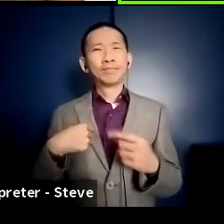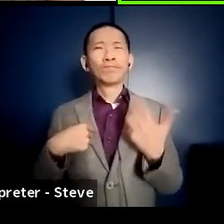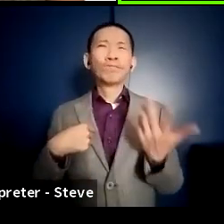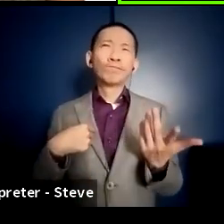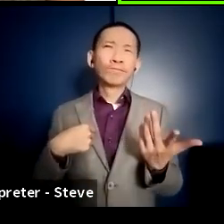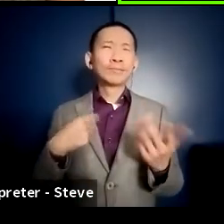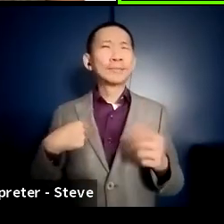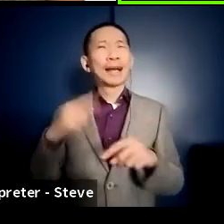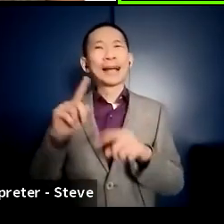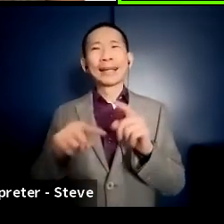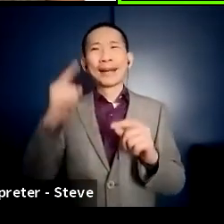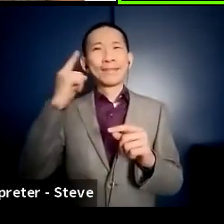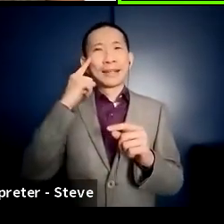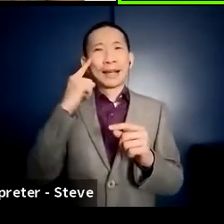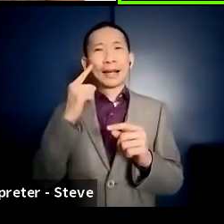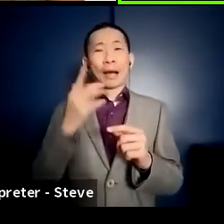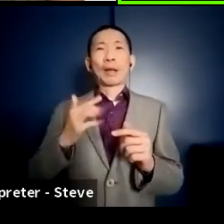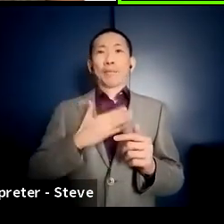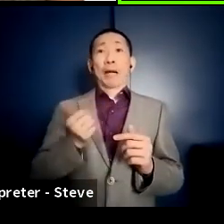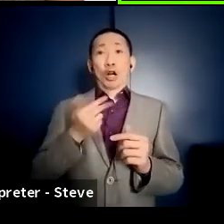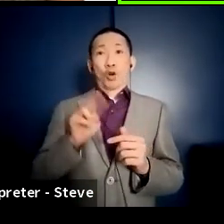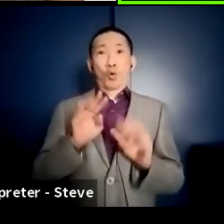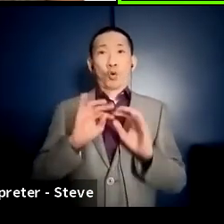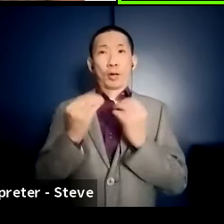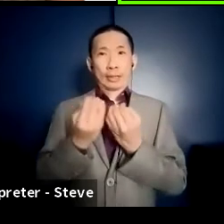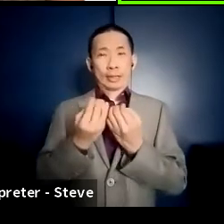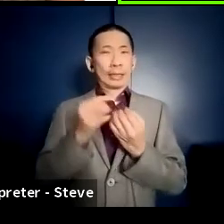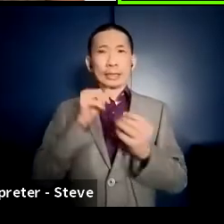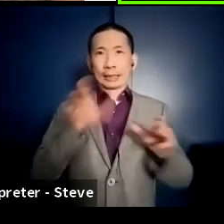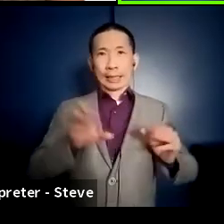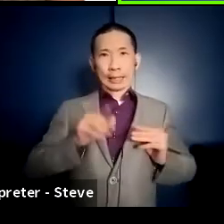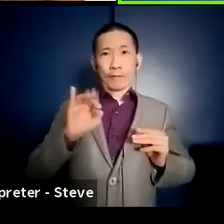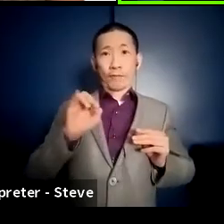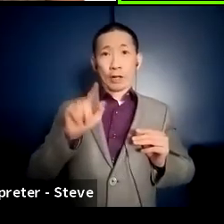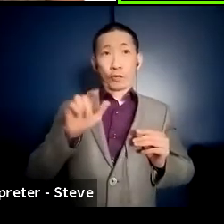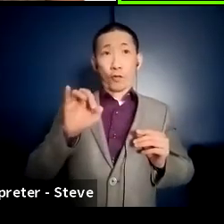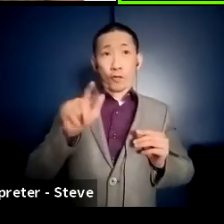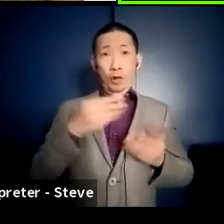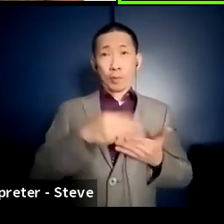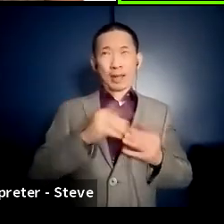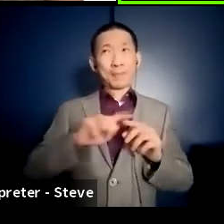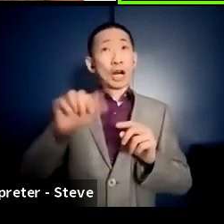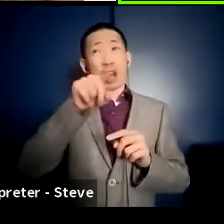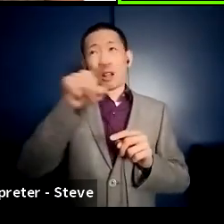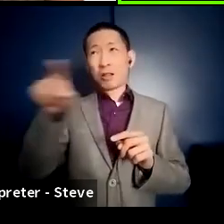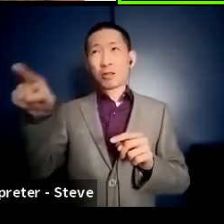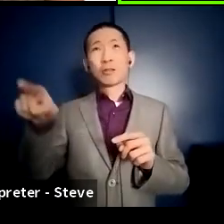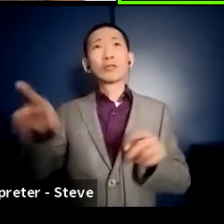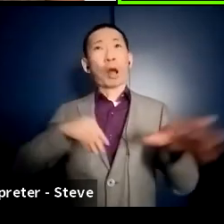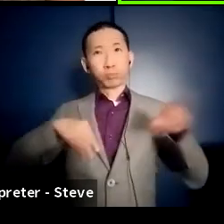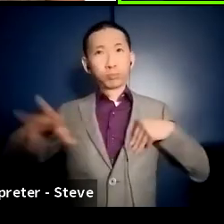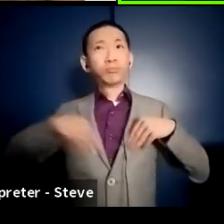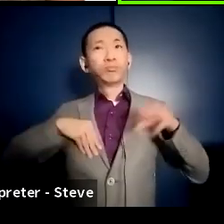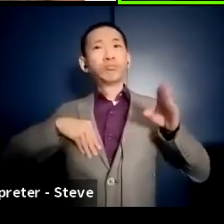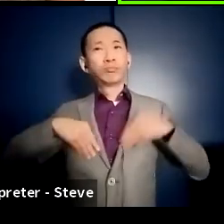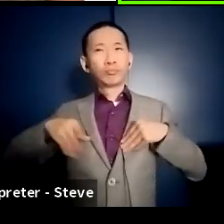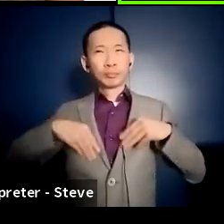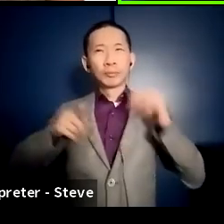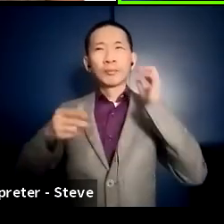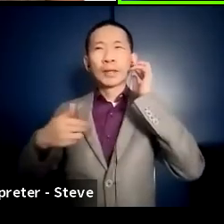I can't even think of besides my own organization that doesn't accept any sort of fossil fuel money. And so with that, there is a lot of this like